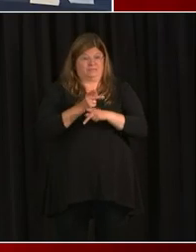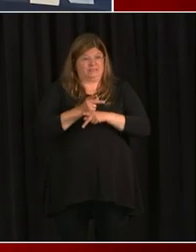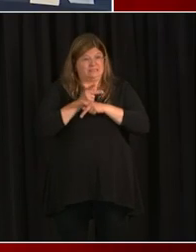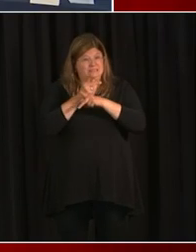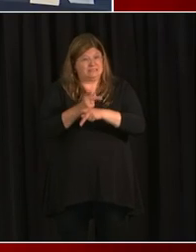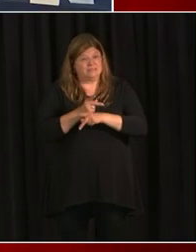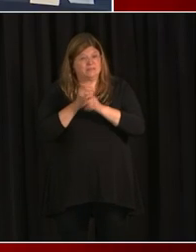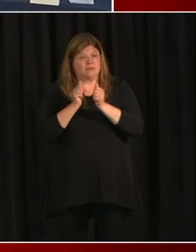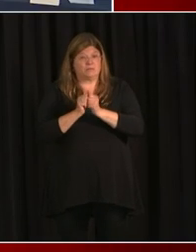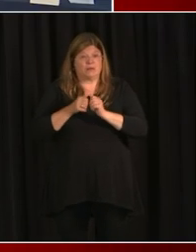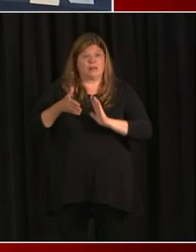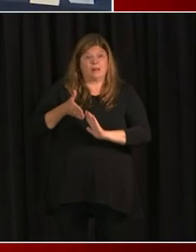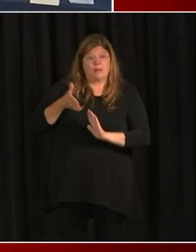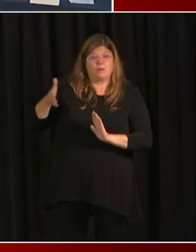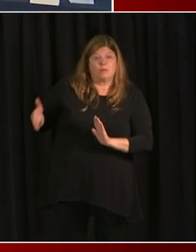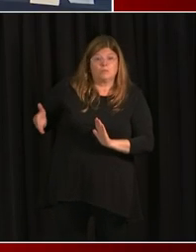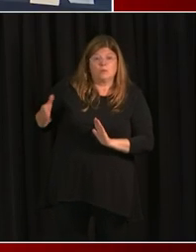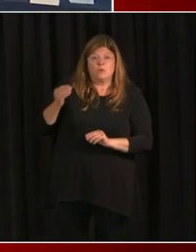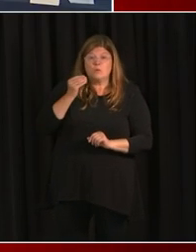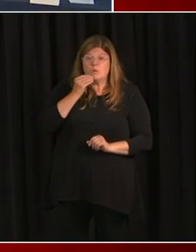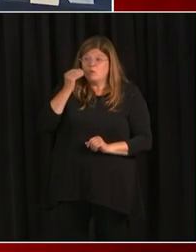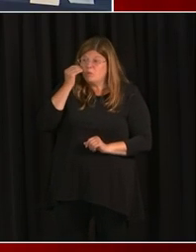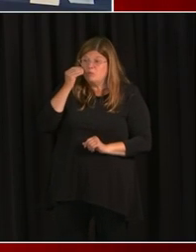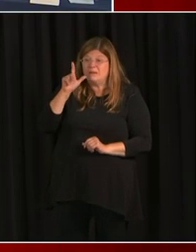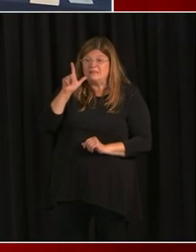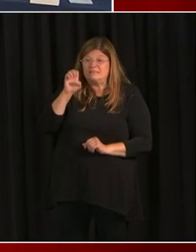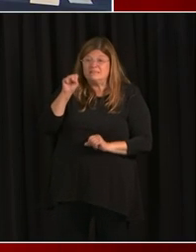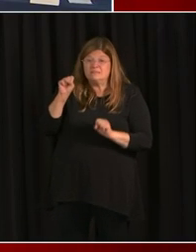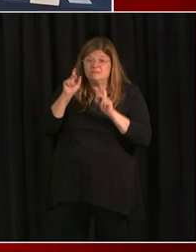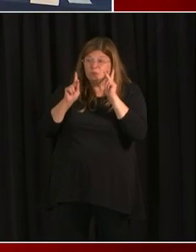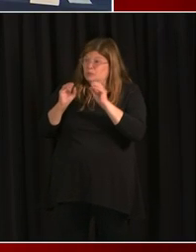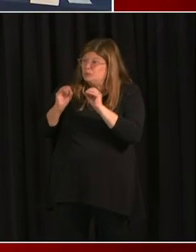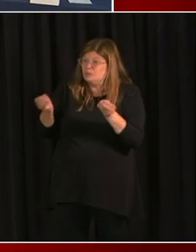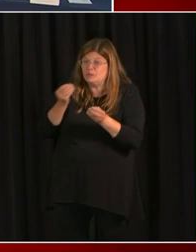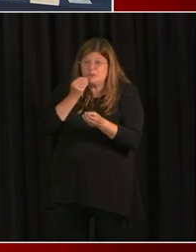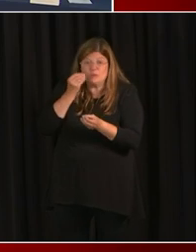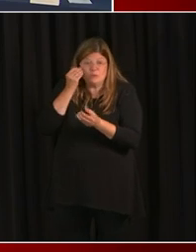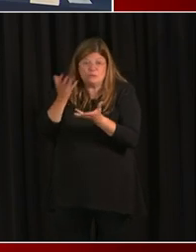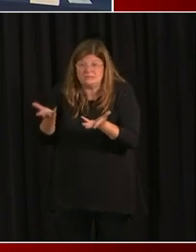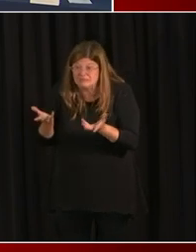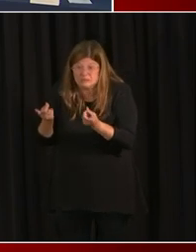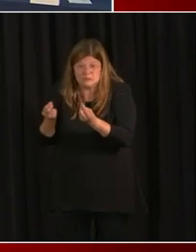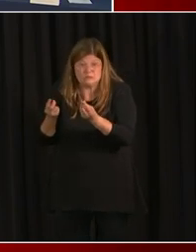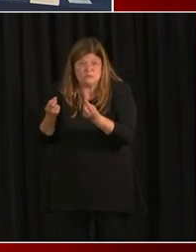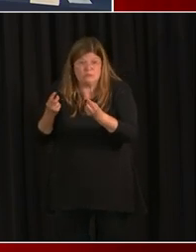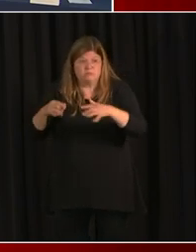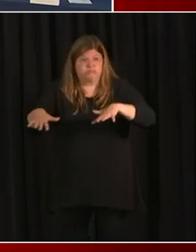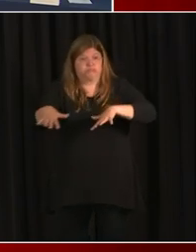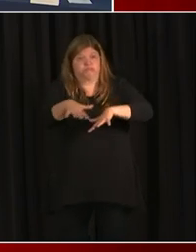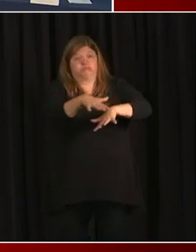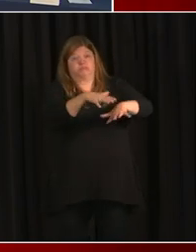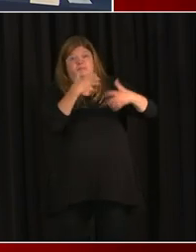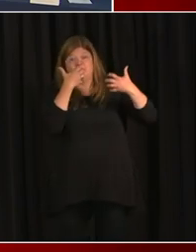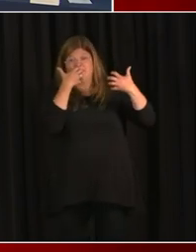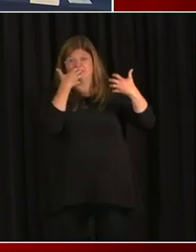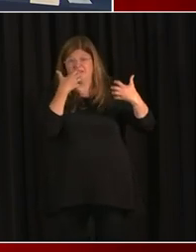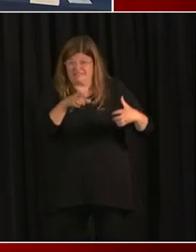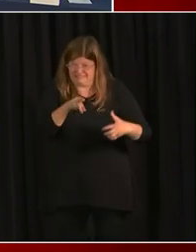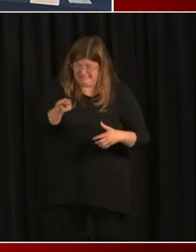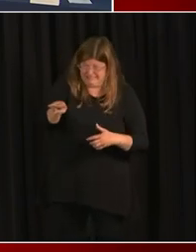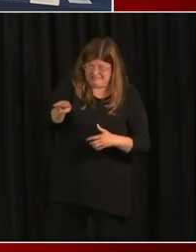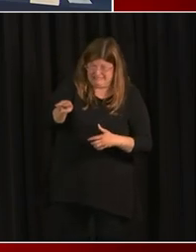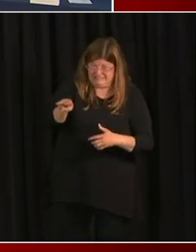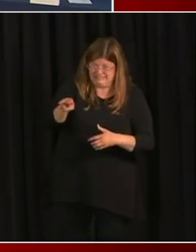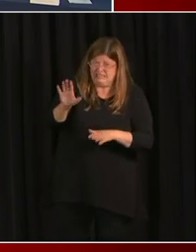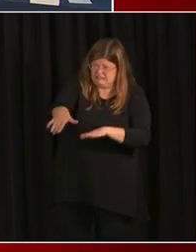neighbors experiencing homelessness. And if you notice someone who is in need of a